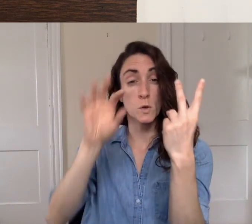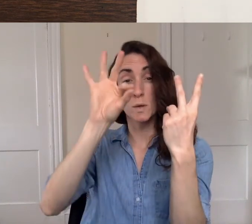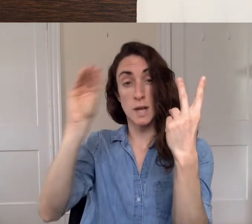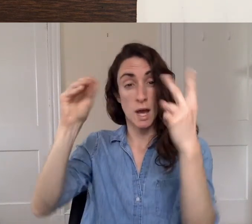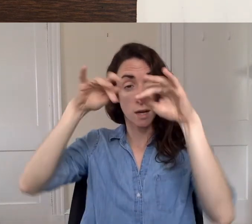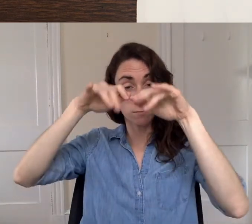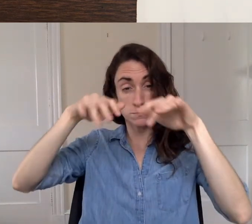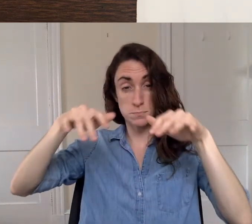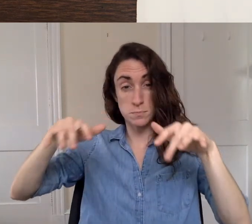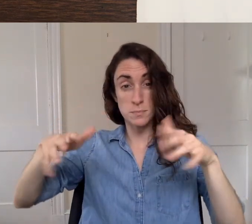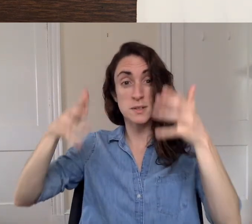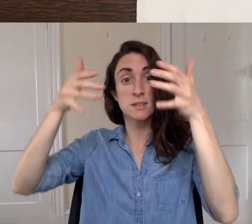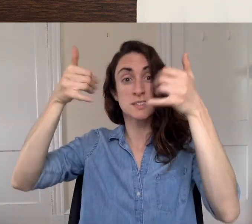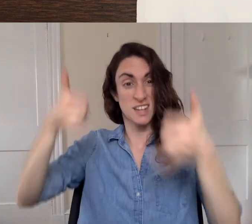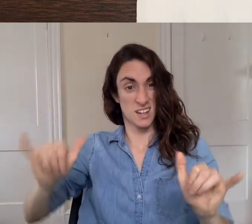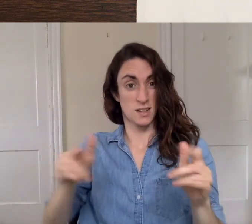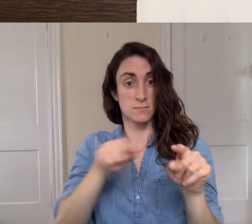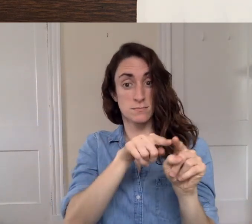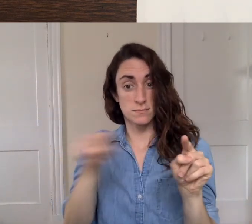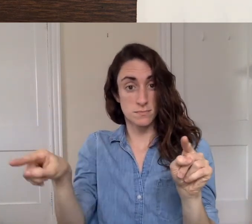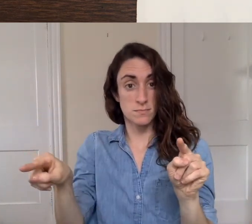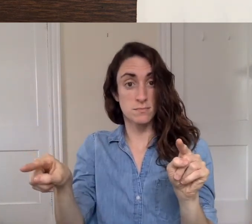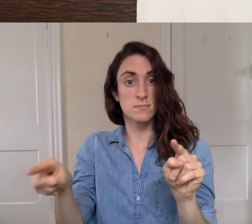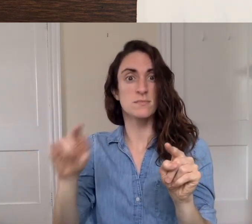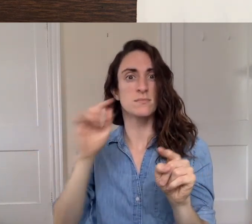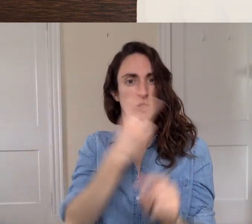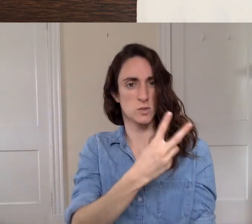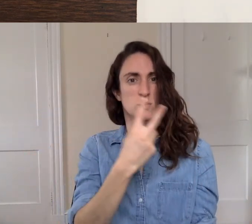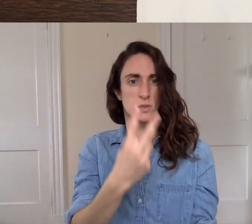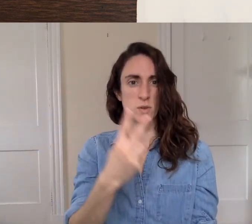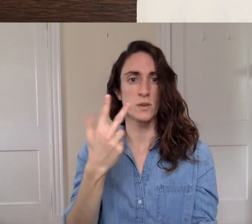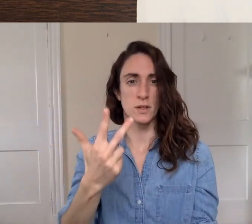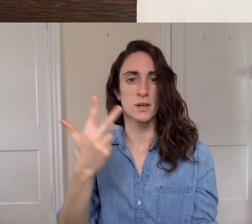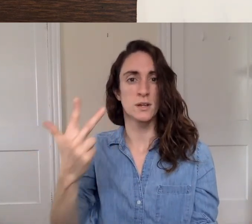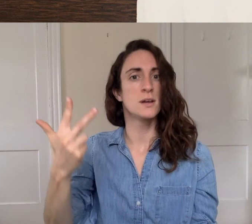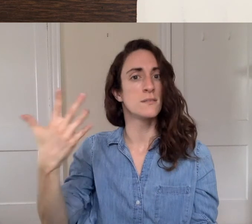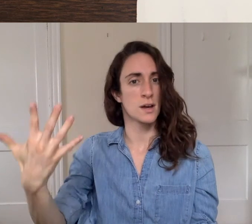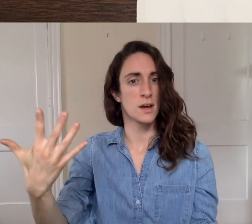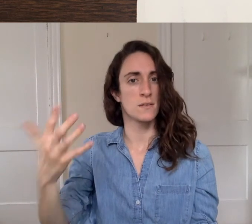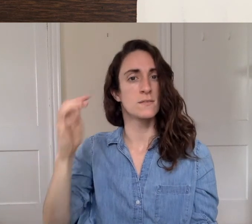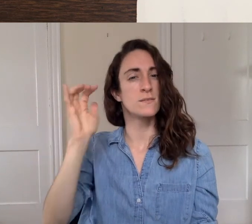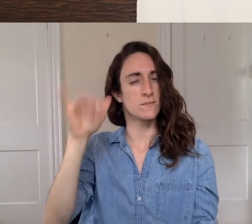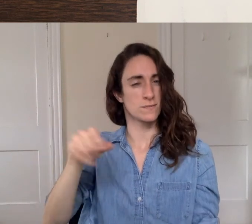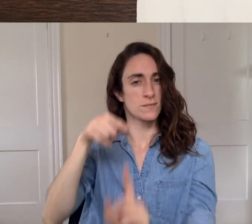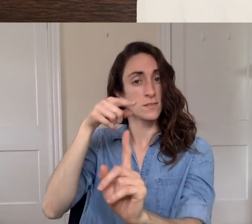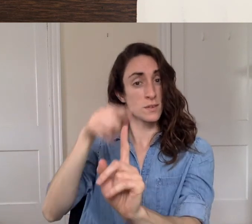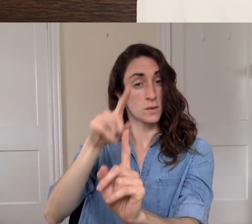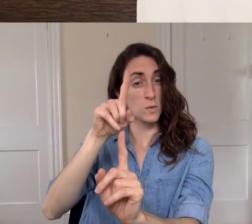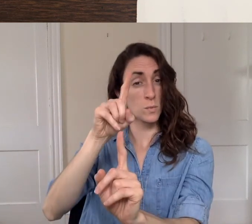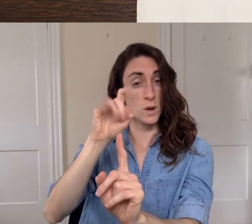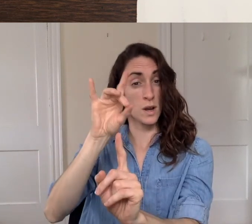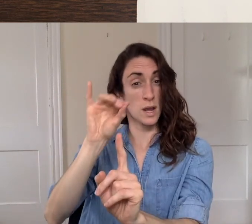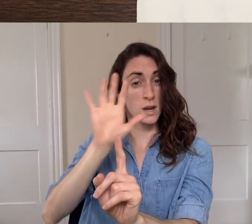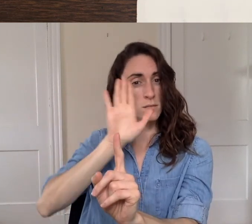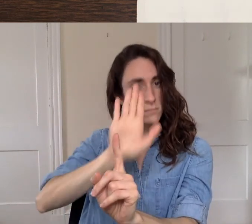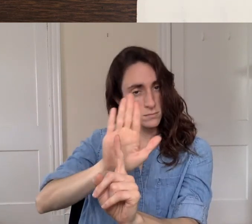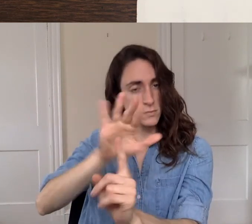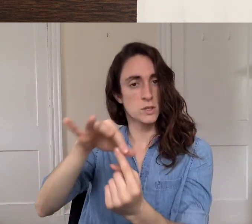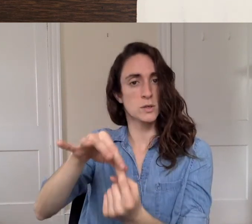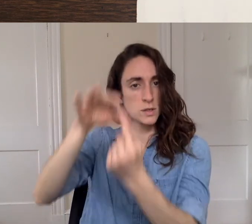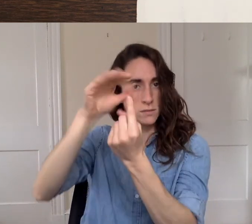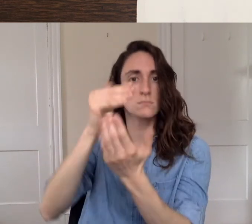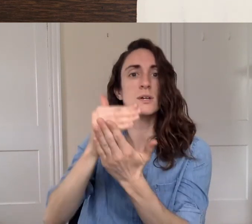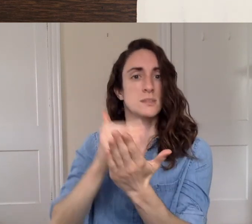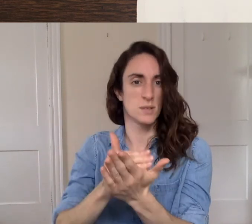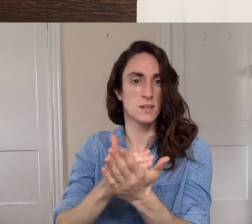As you can see, this approach led to the exact same result, 2 squared times 3 squared times 5. The takeaway here is that it doesn't matter what